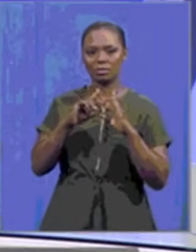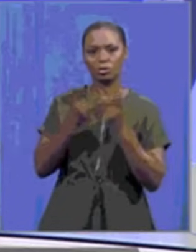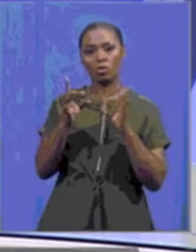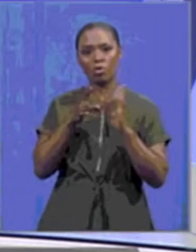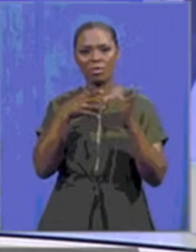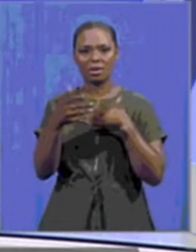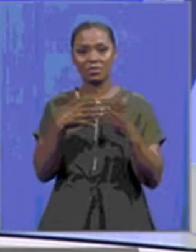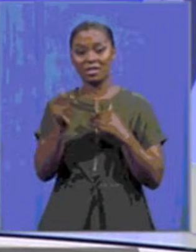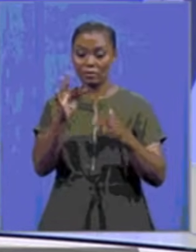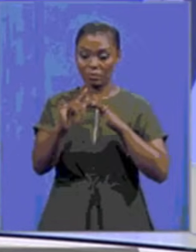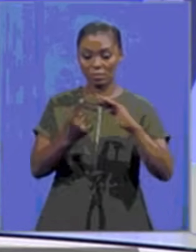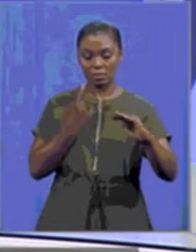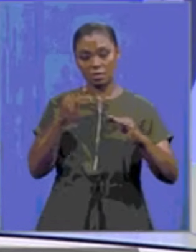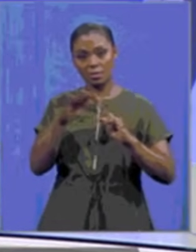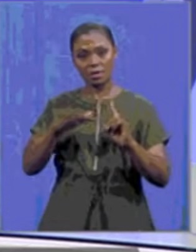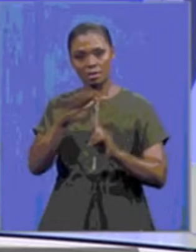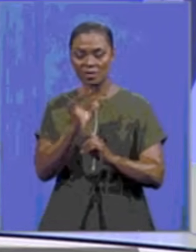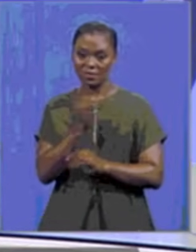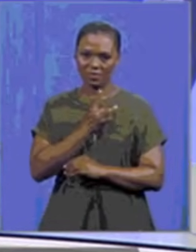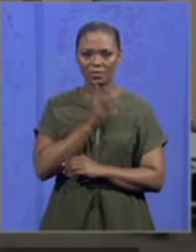tsene lefelong leo.